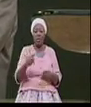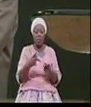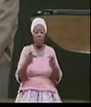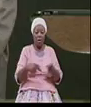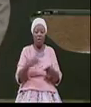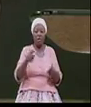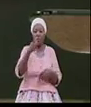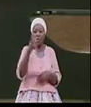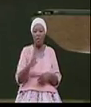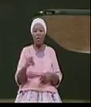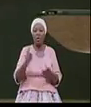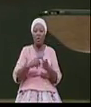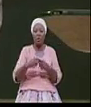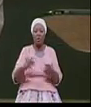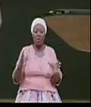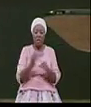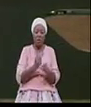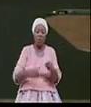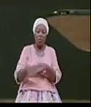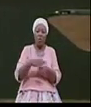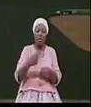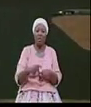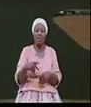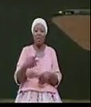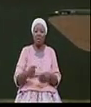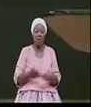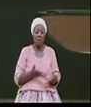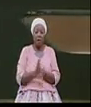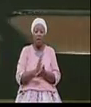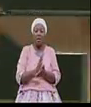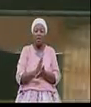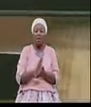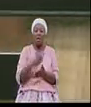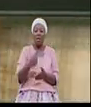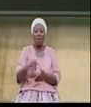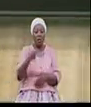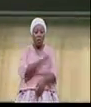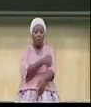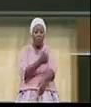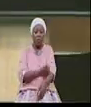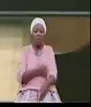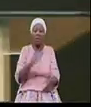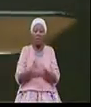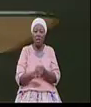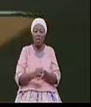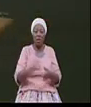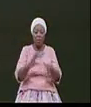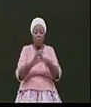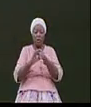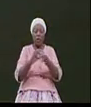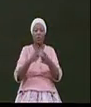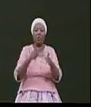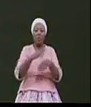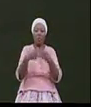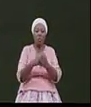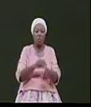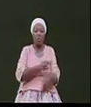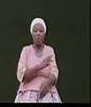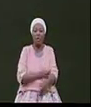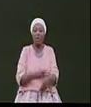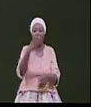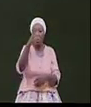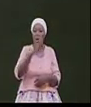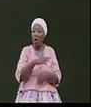taking over the right, the authority that belongs to the Almighty God. And when we do